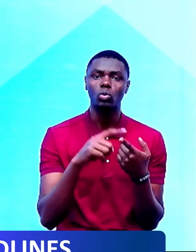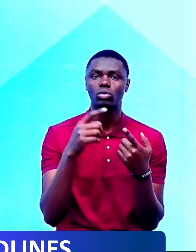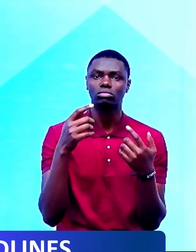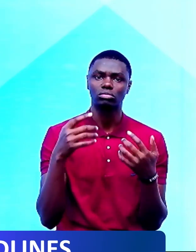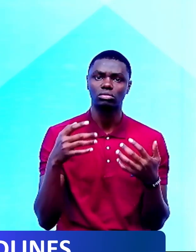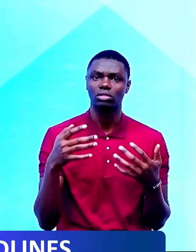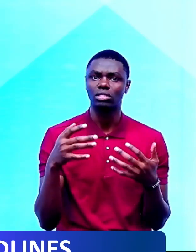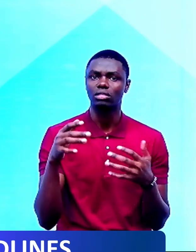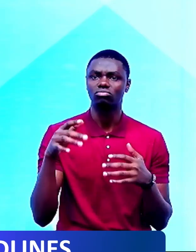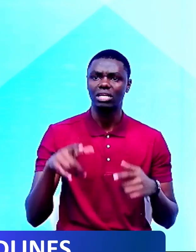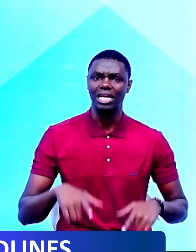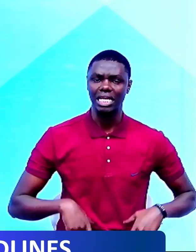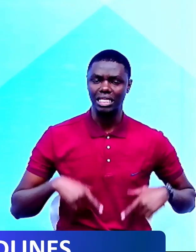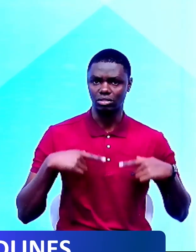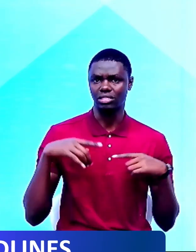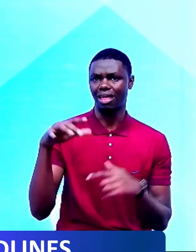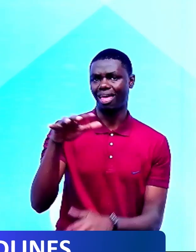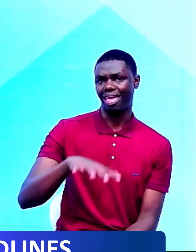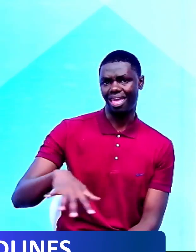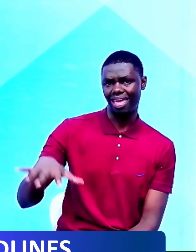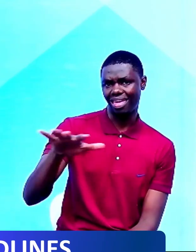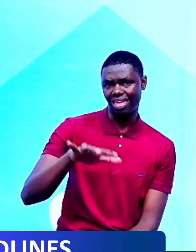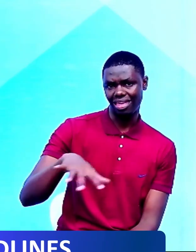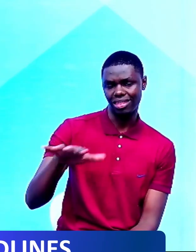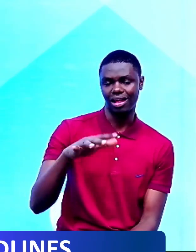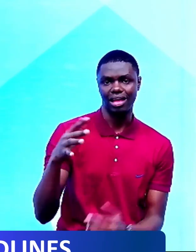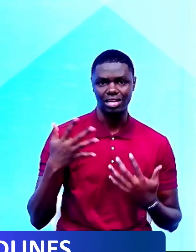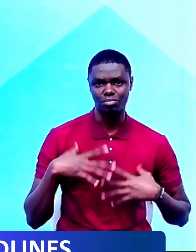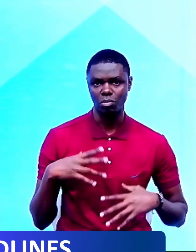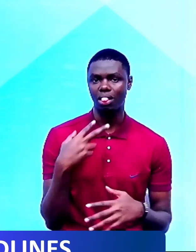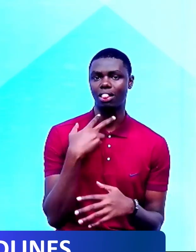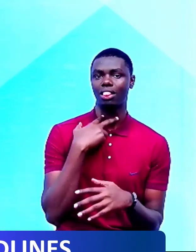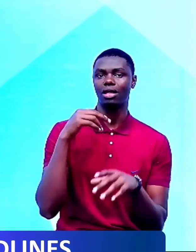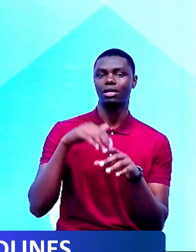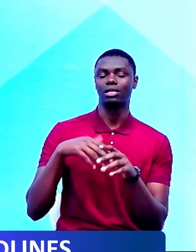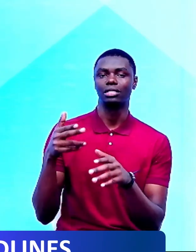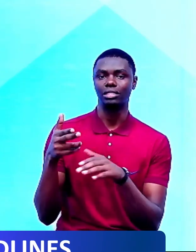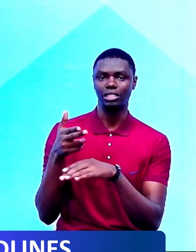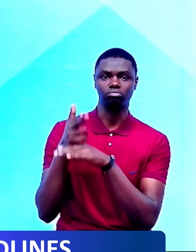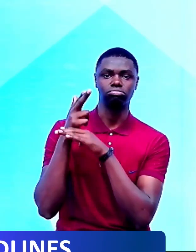areas, leaving innocent Kenyans caught in the crossfire.